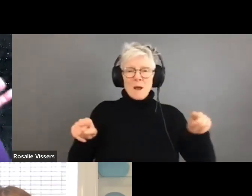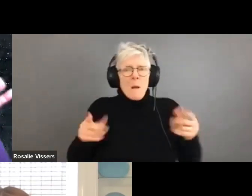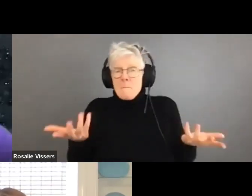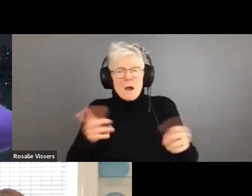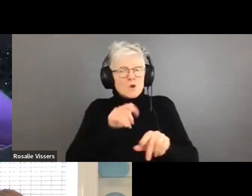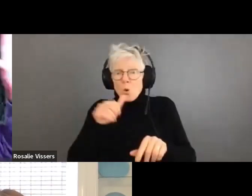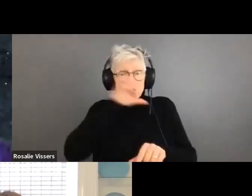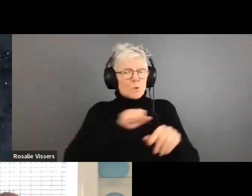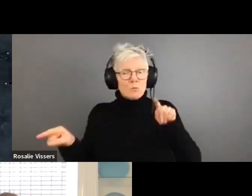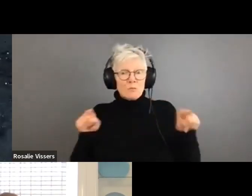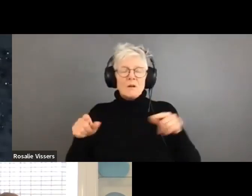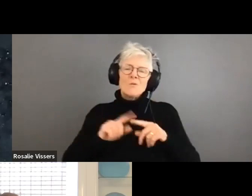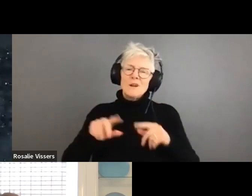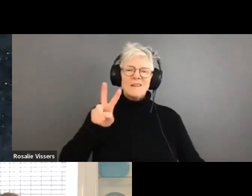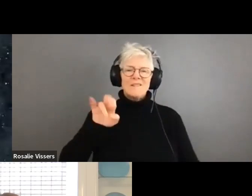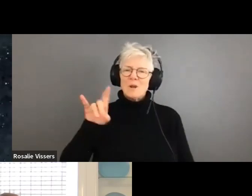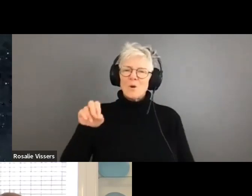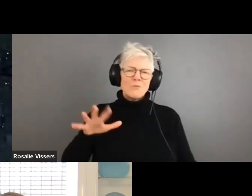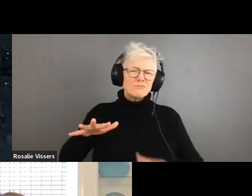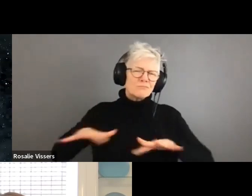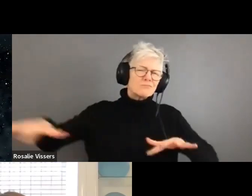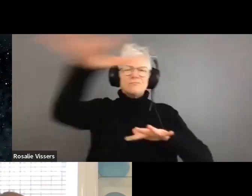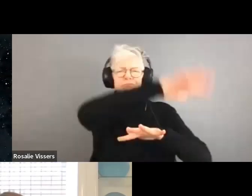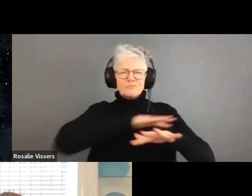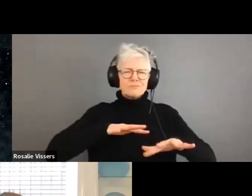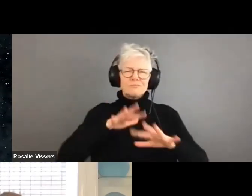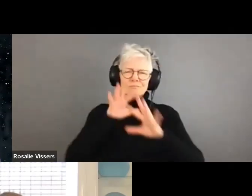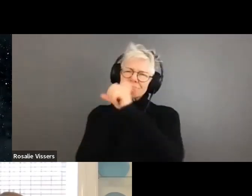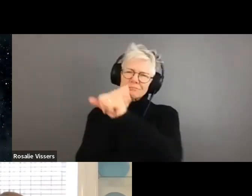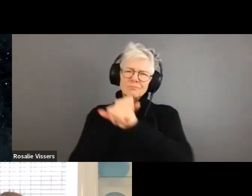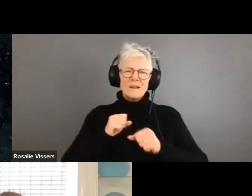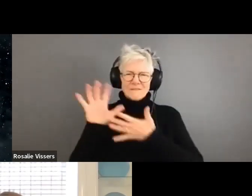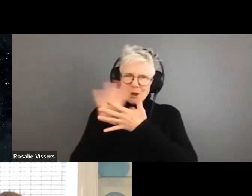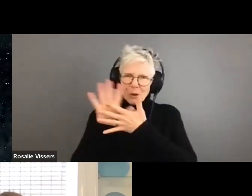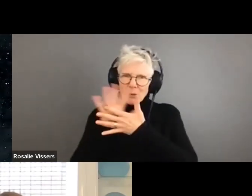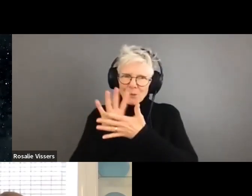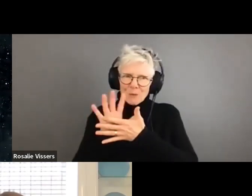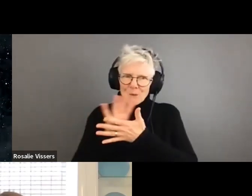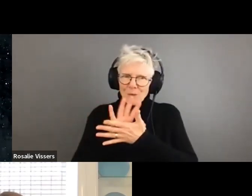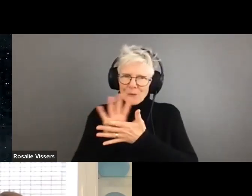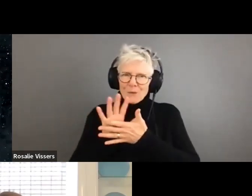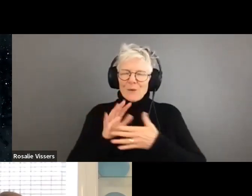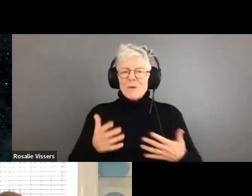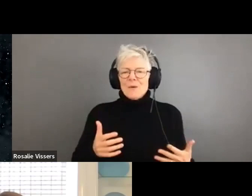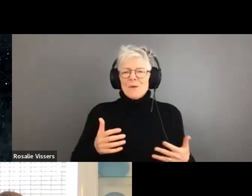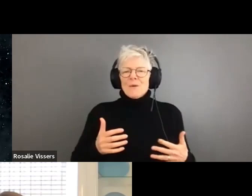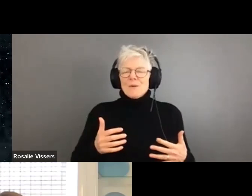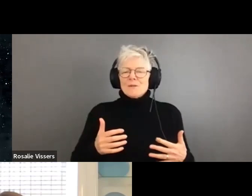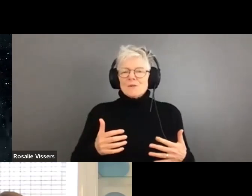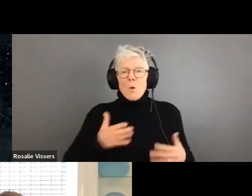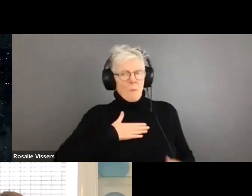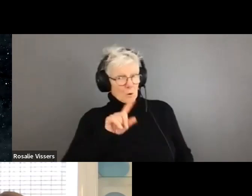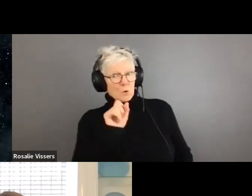because video is such a dominant culture these days. And again, this is the thing. Do you already have, here's a question for you. Do